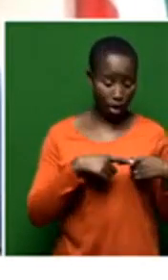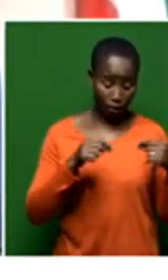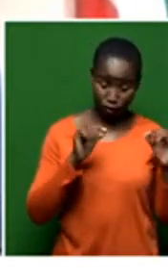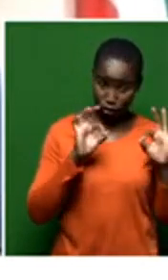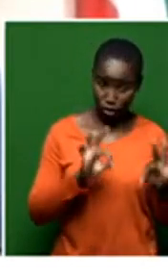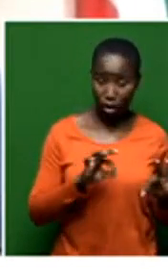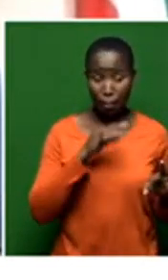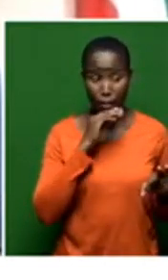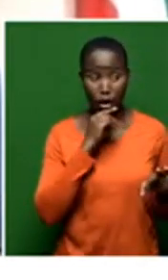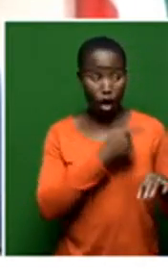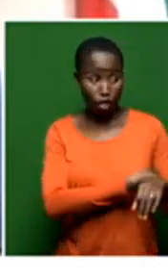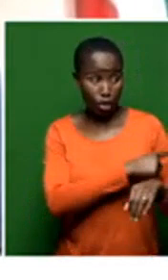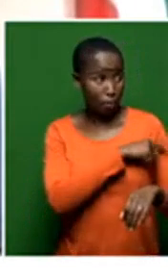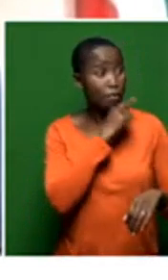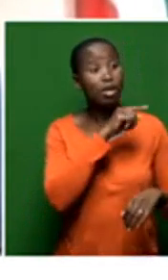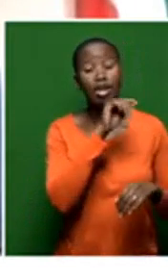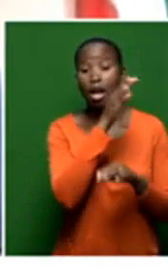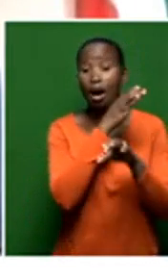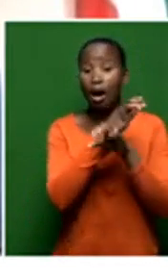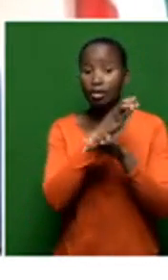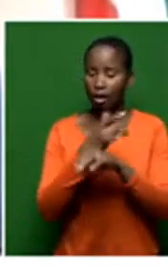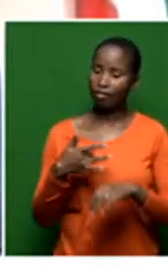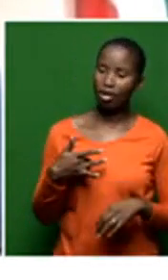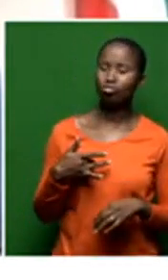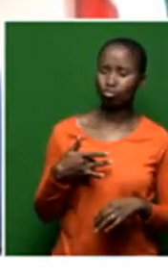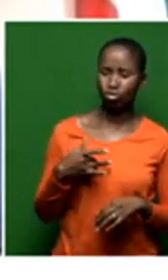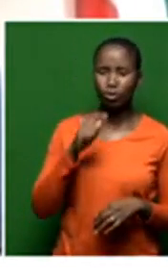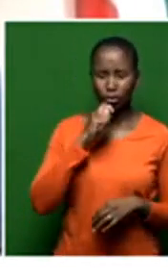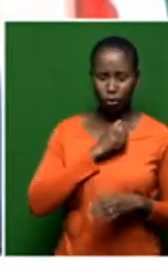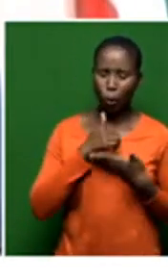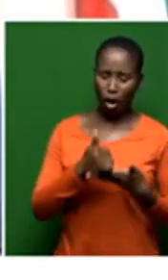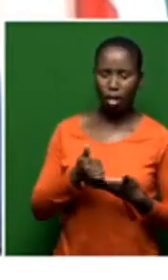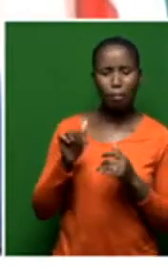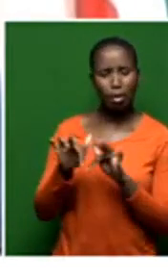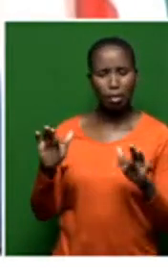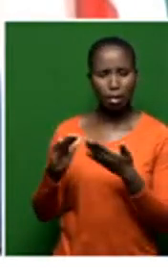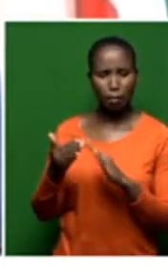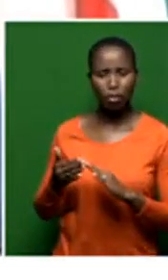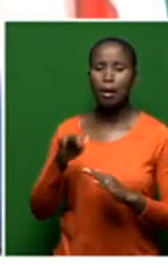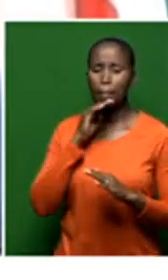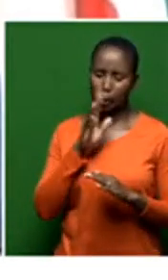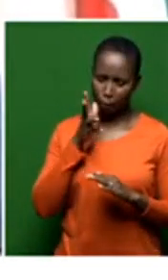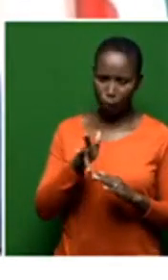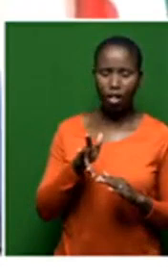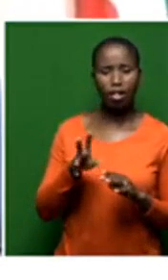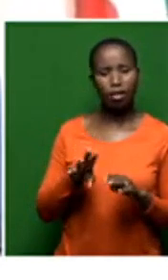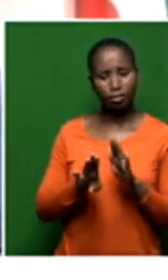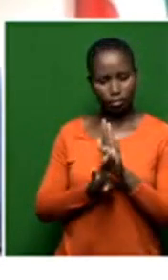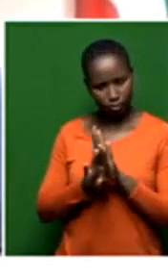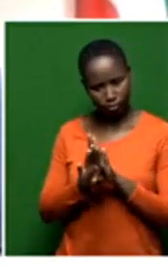the authority, ICASA, believes it's in the best interest of South Africans, we will take the matter